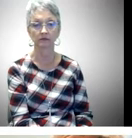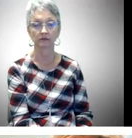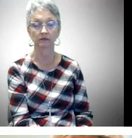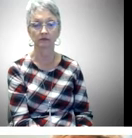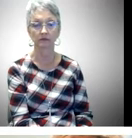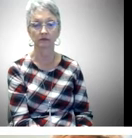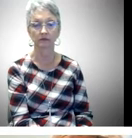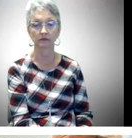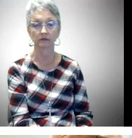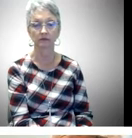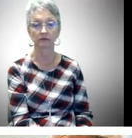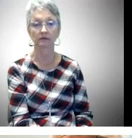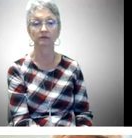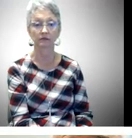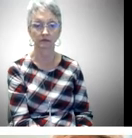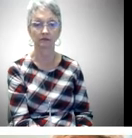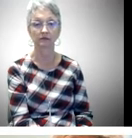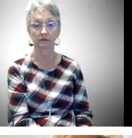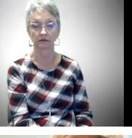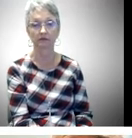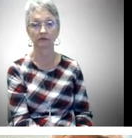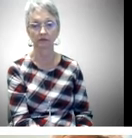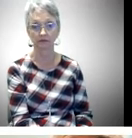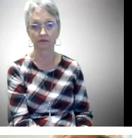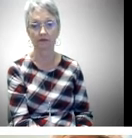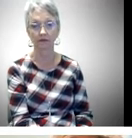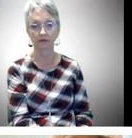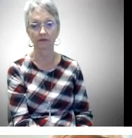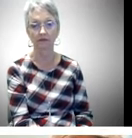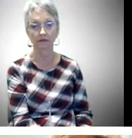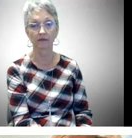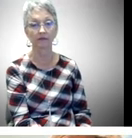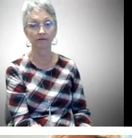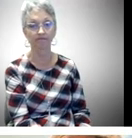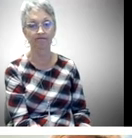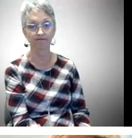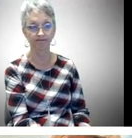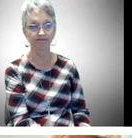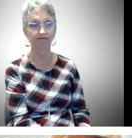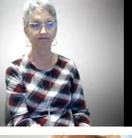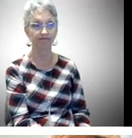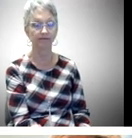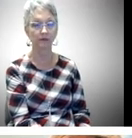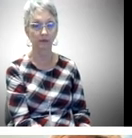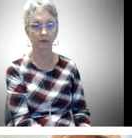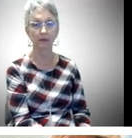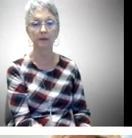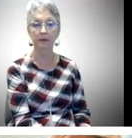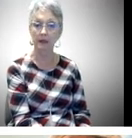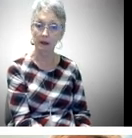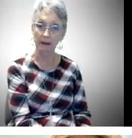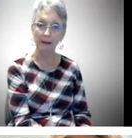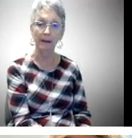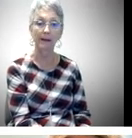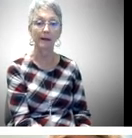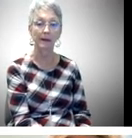the removal of the guardian, that they haven't done their job in filing the annual accounting,